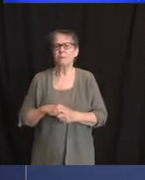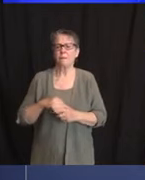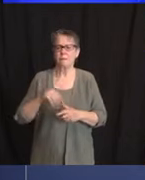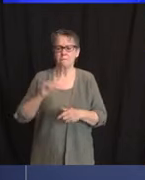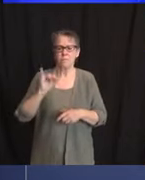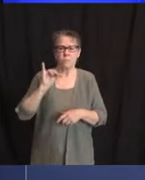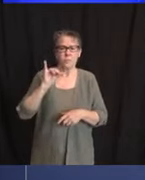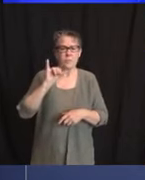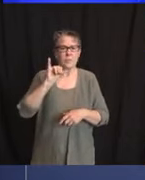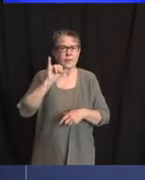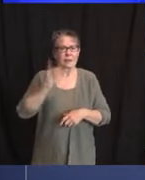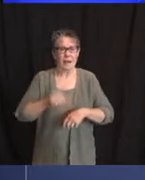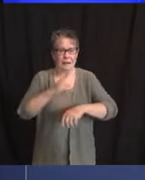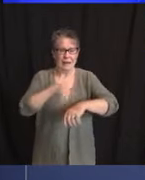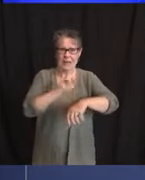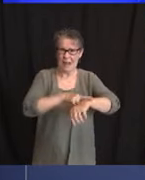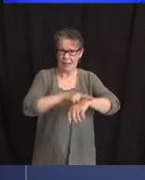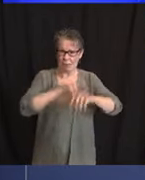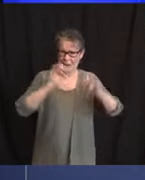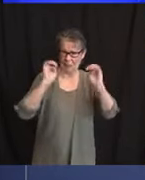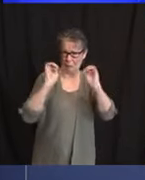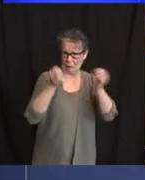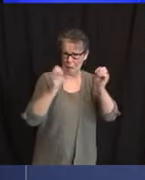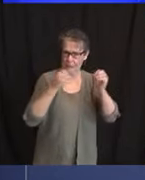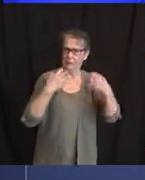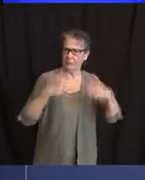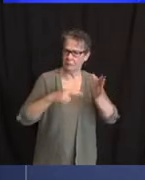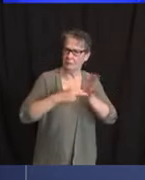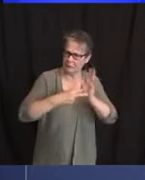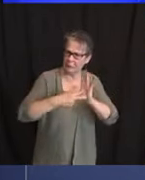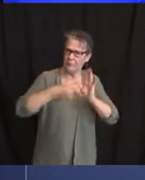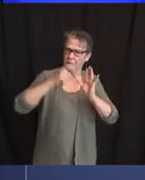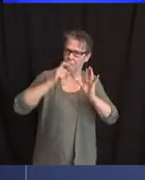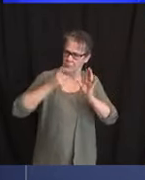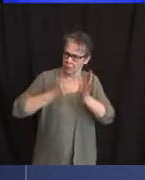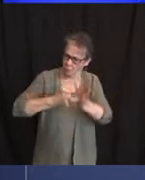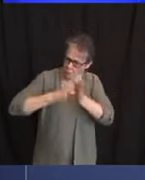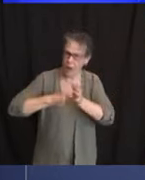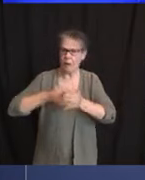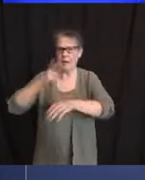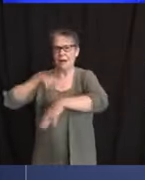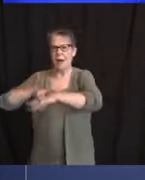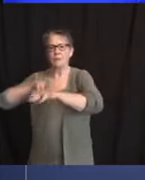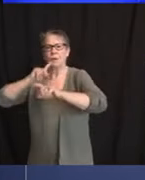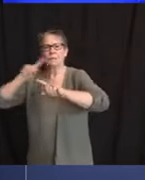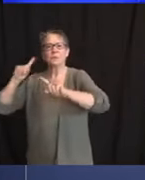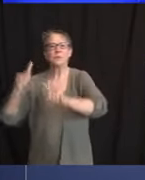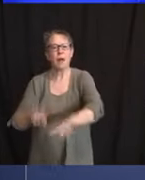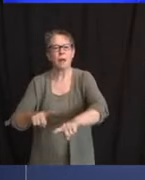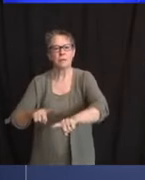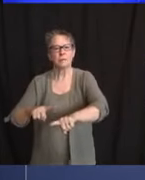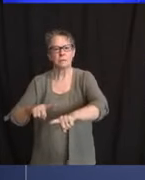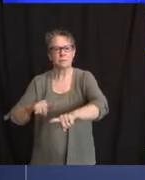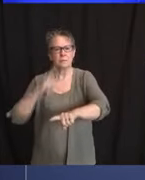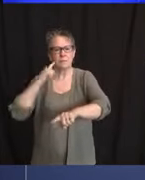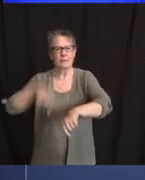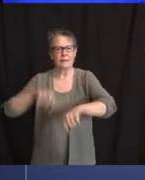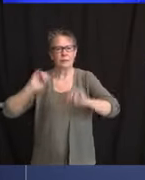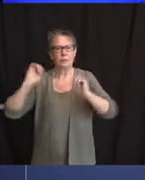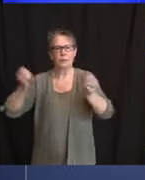friends, family members, and neighbors to contract the virus. We did not choose to lose more